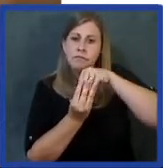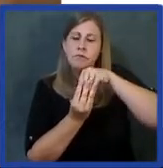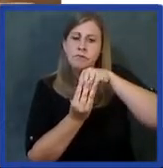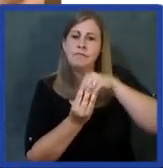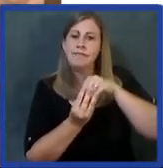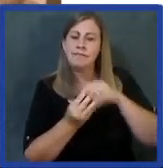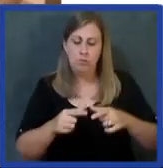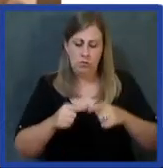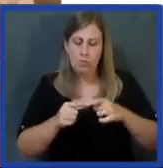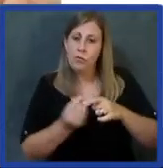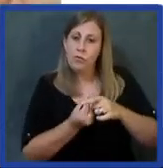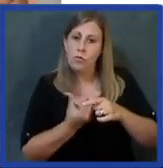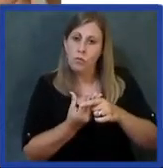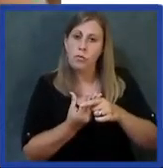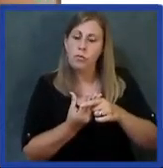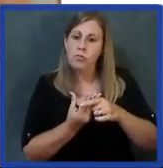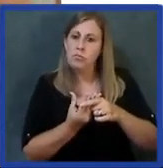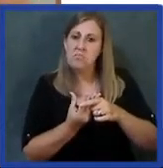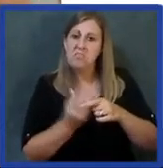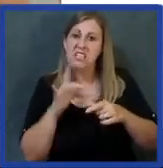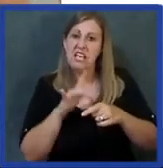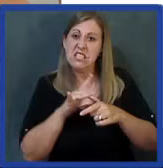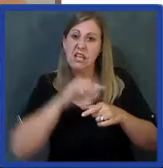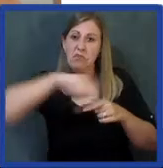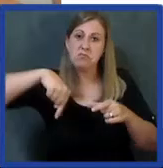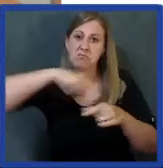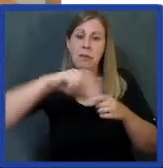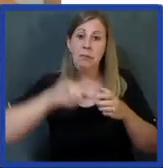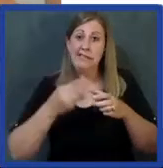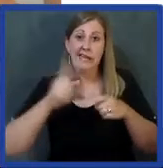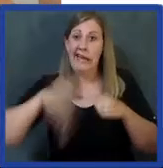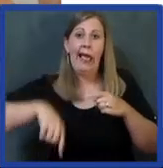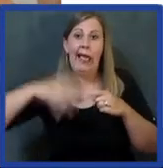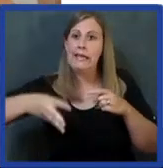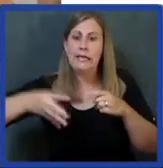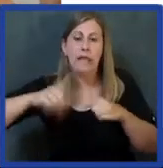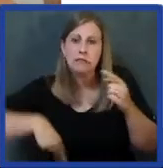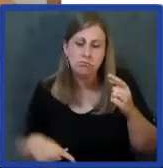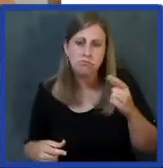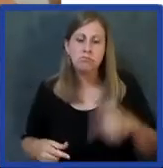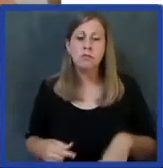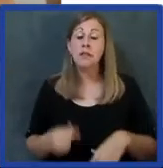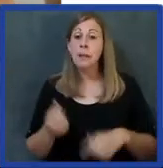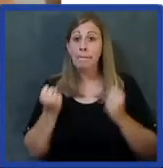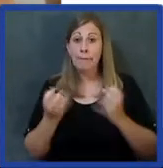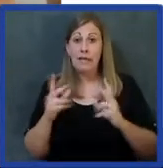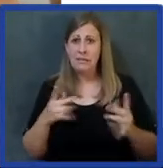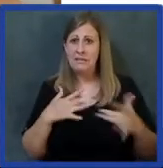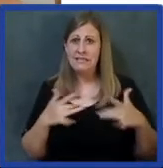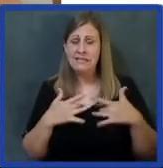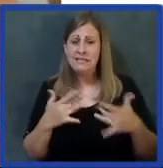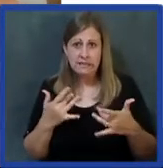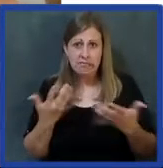leaks around it. A big question is, when you have the cup in, how are you supposed to take it out? There's a lot of instruction